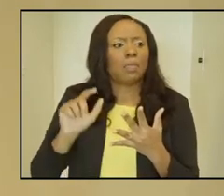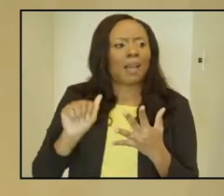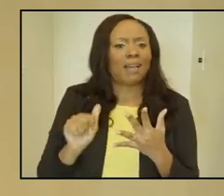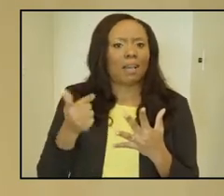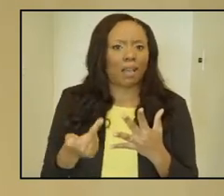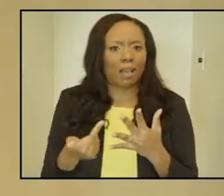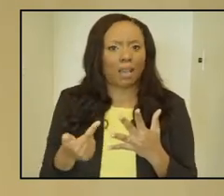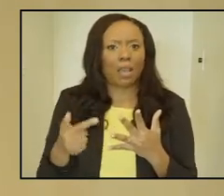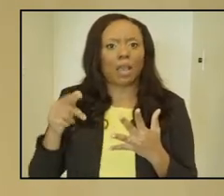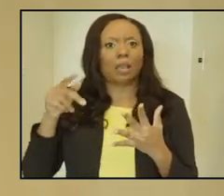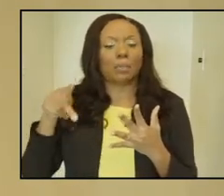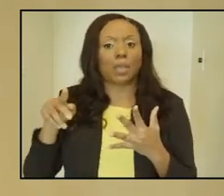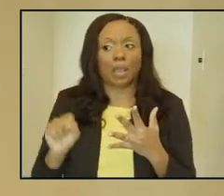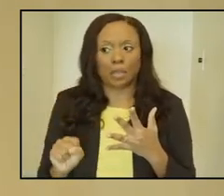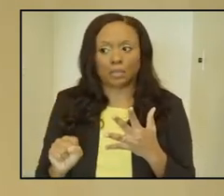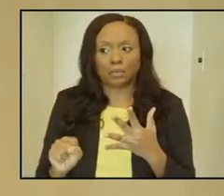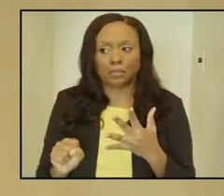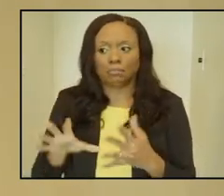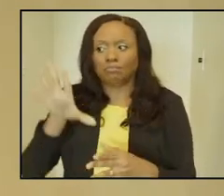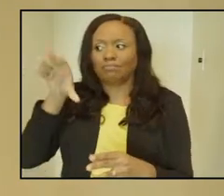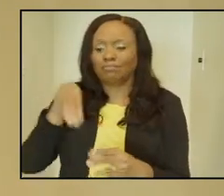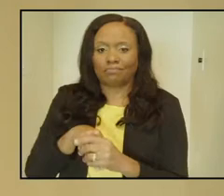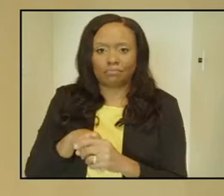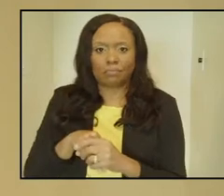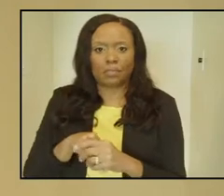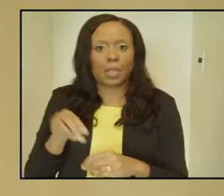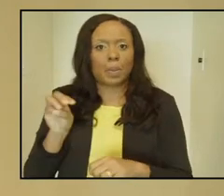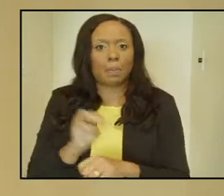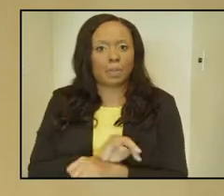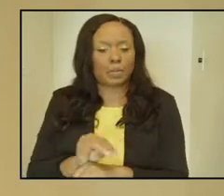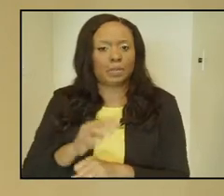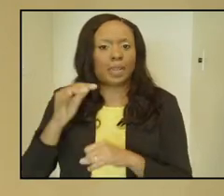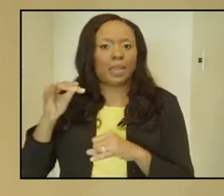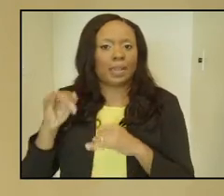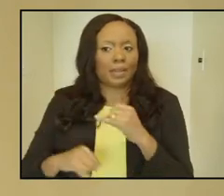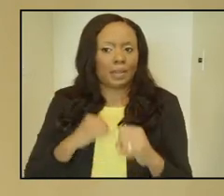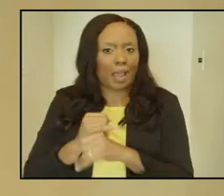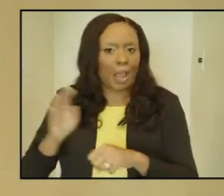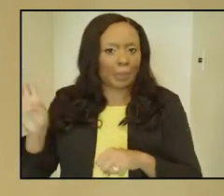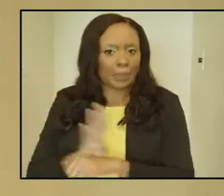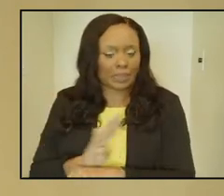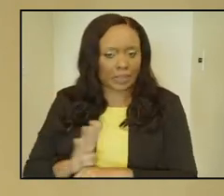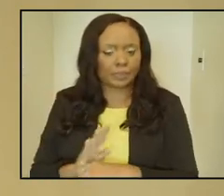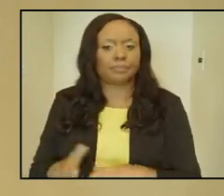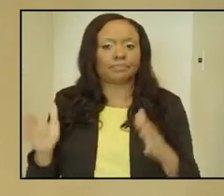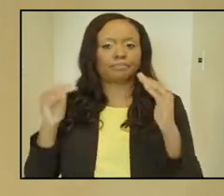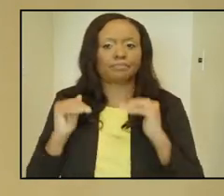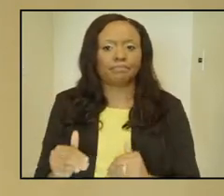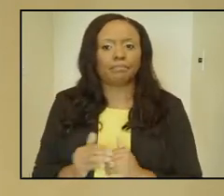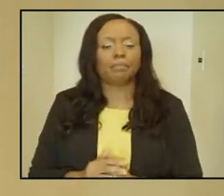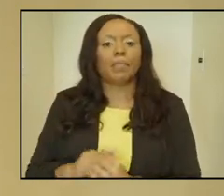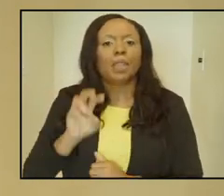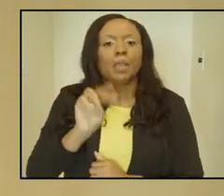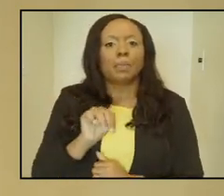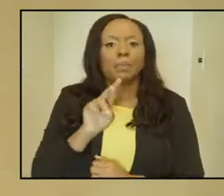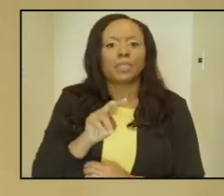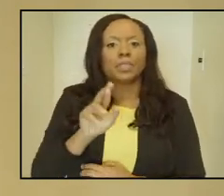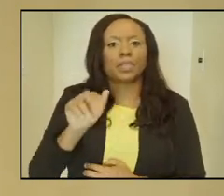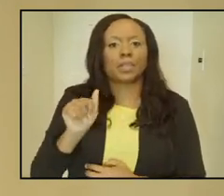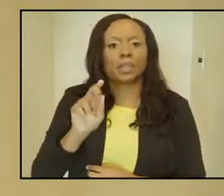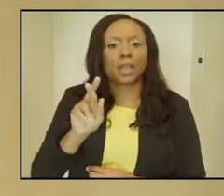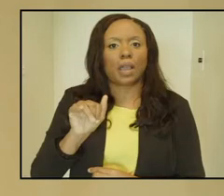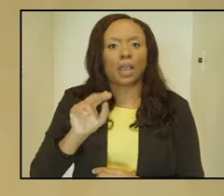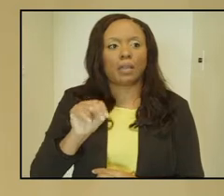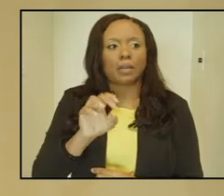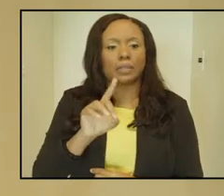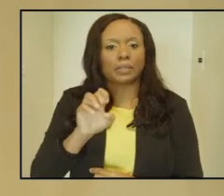of International Business and Industry, Mr. Ben Arundel, Special Envoy and